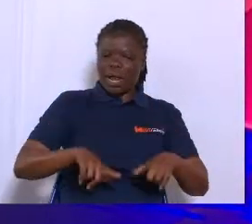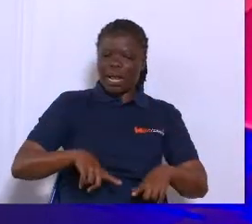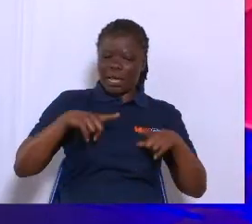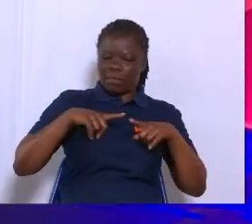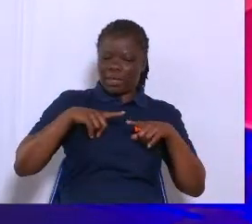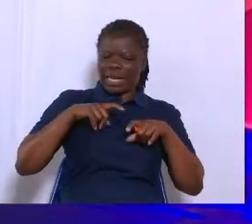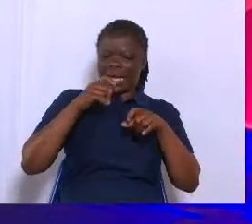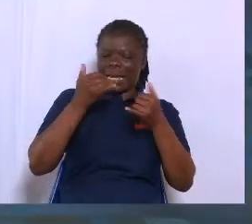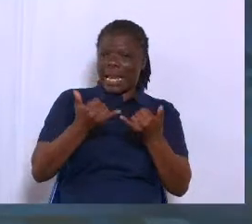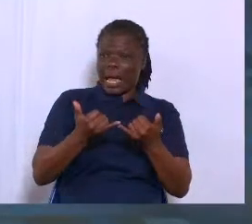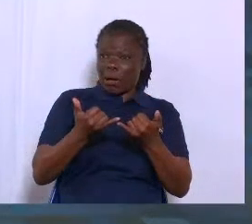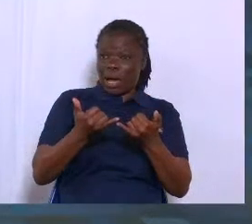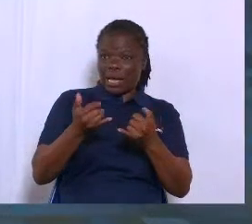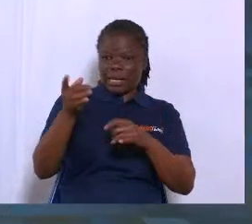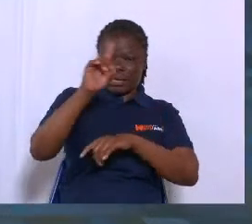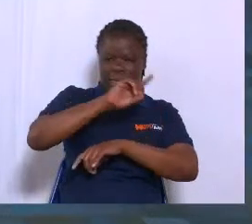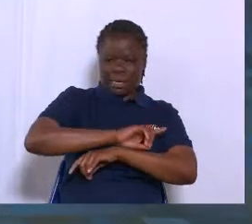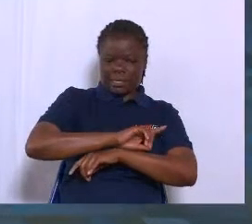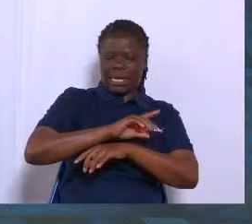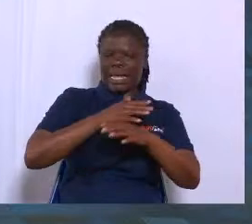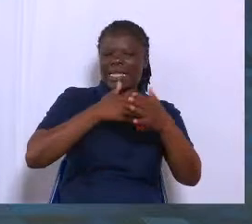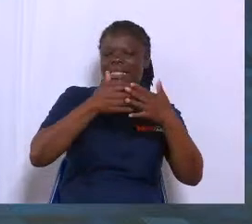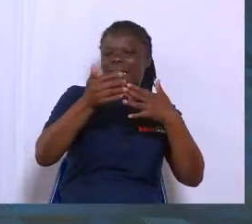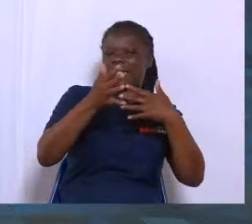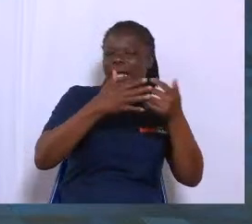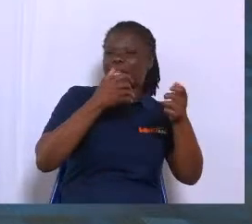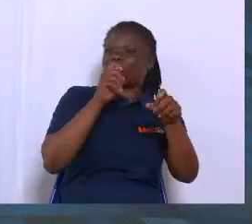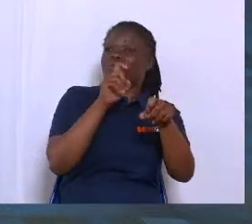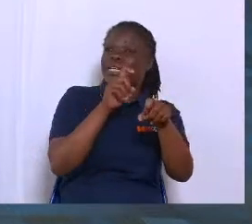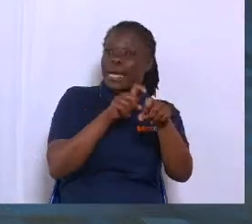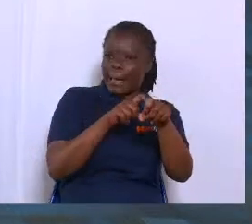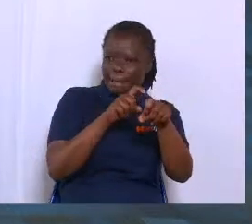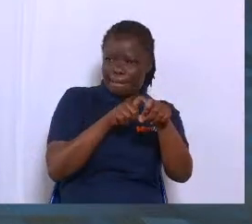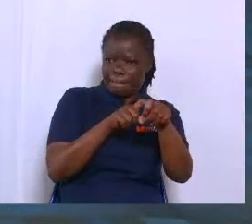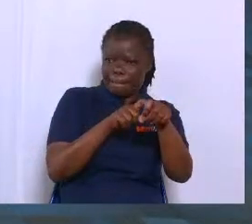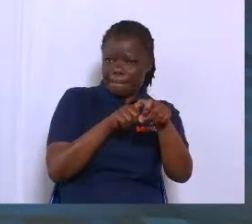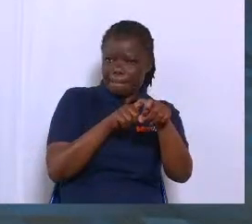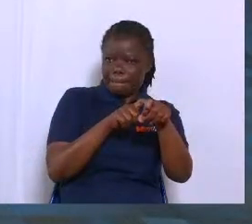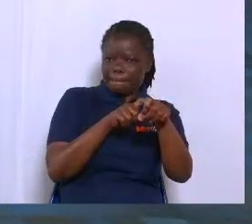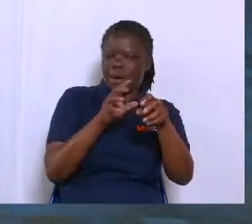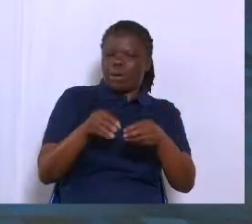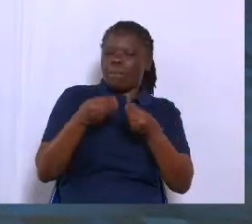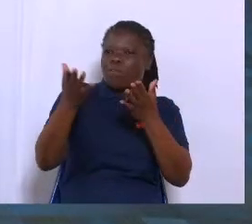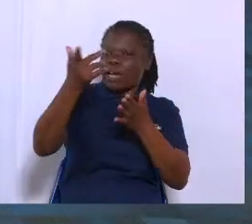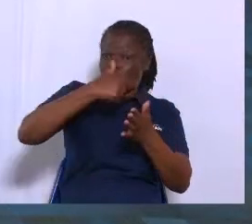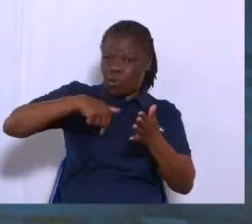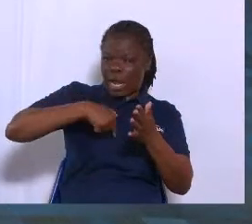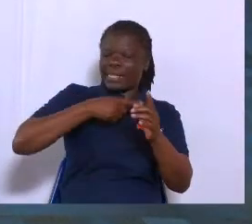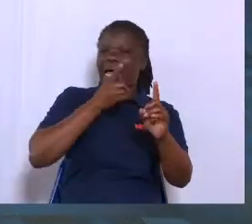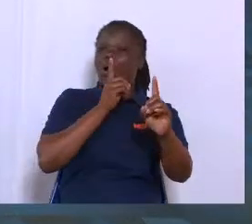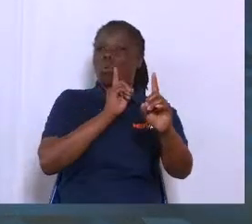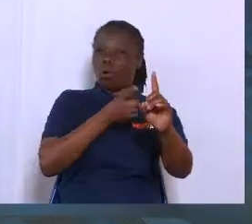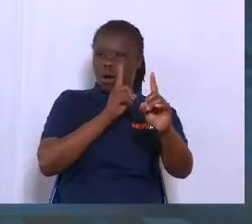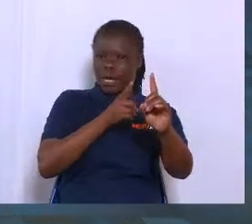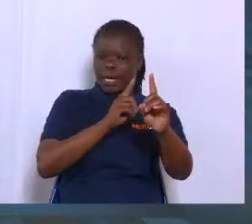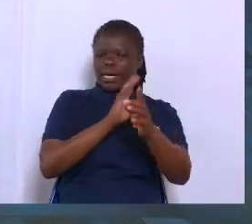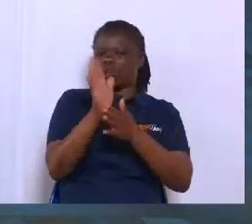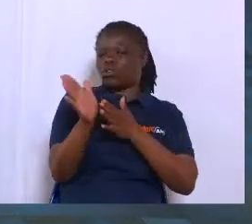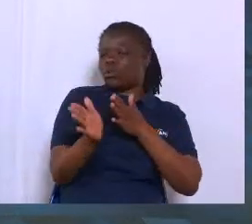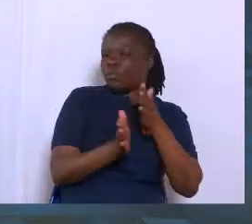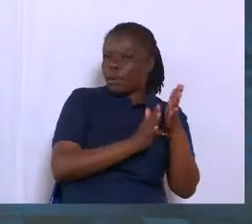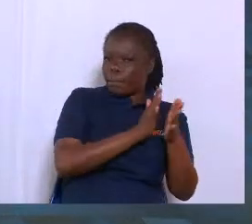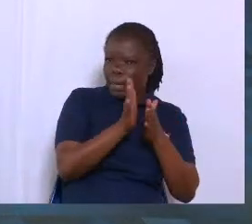of eternity. The signs of the times provide for us a warning to